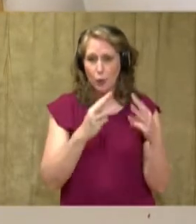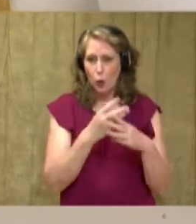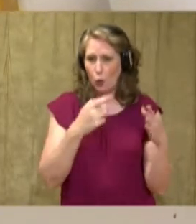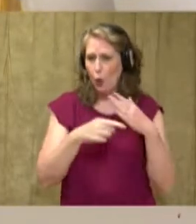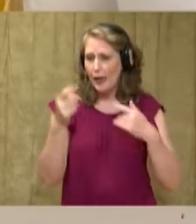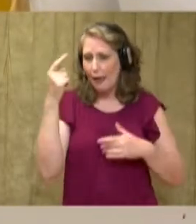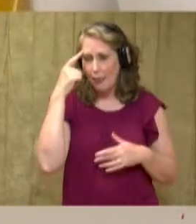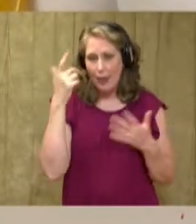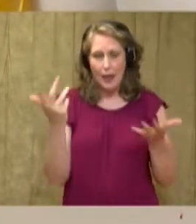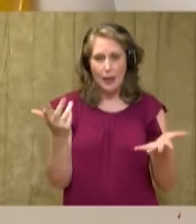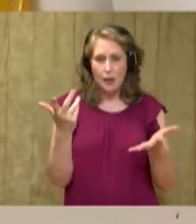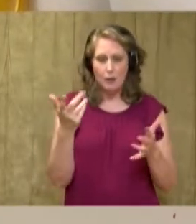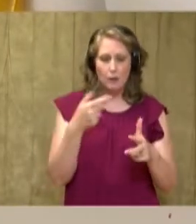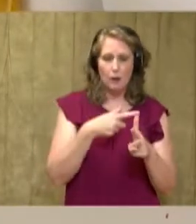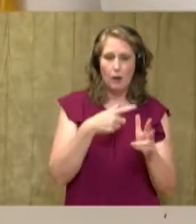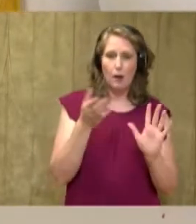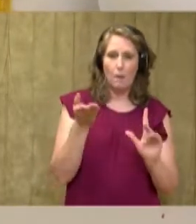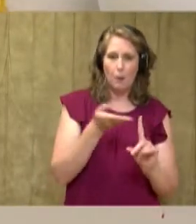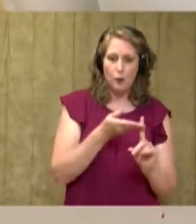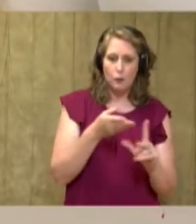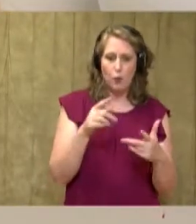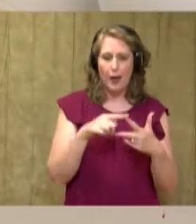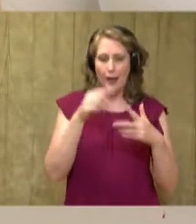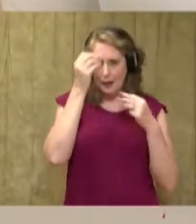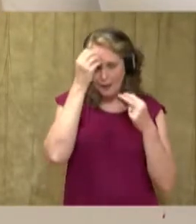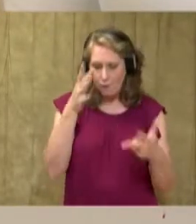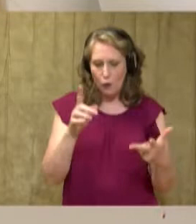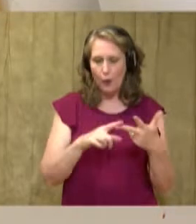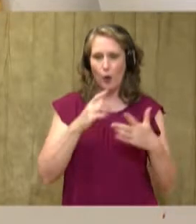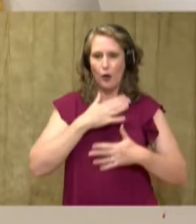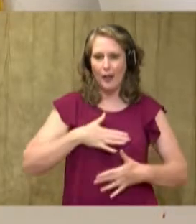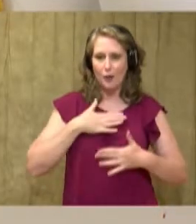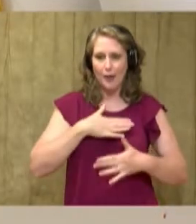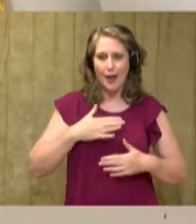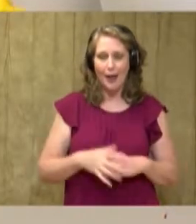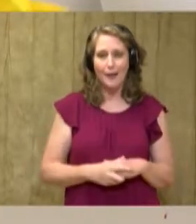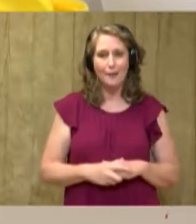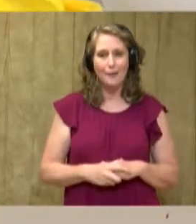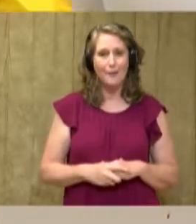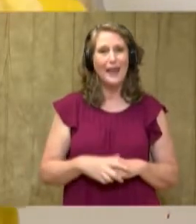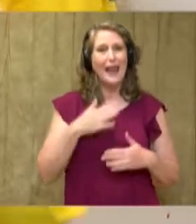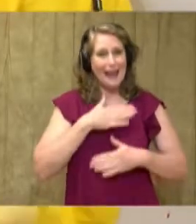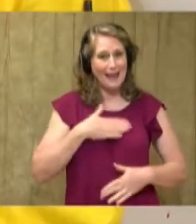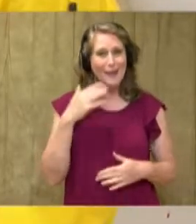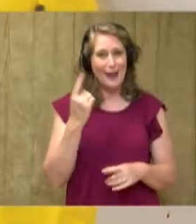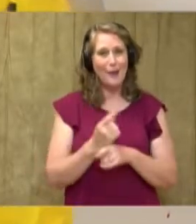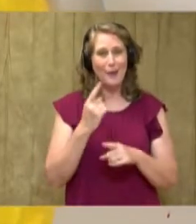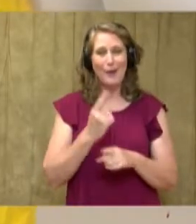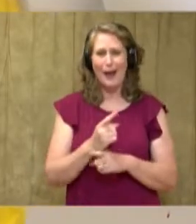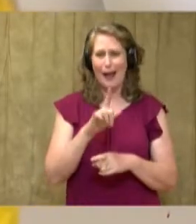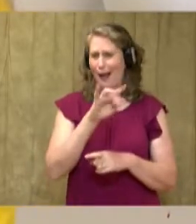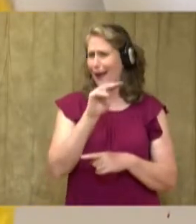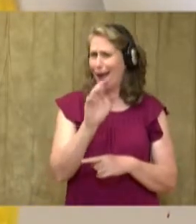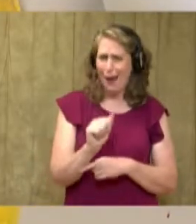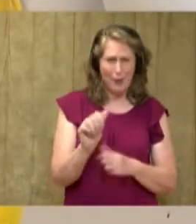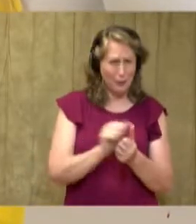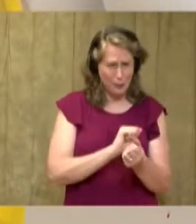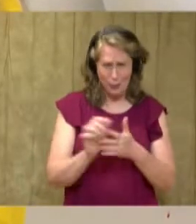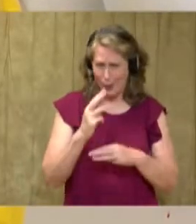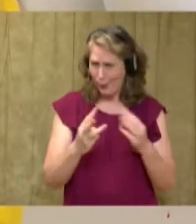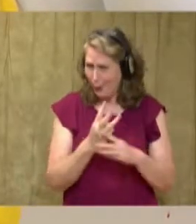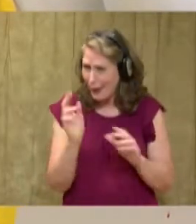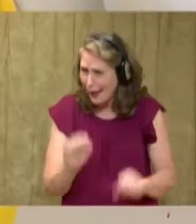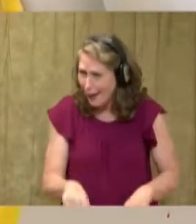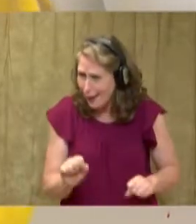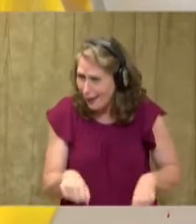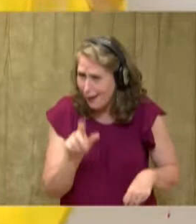think? Persuade, inform, or entertain? Entertain, right? Is a llama really going to destroy the